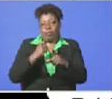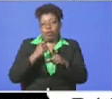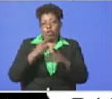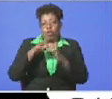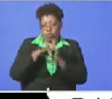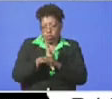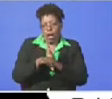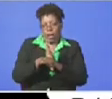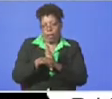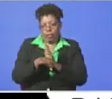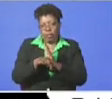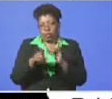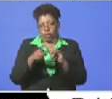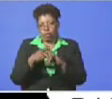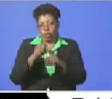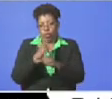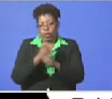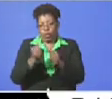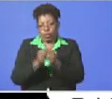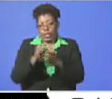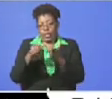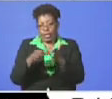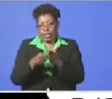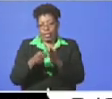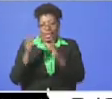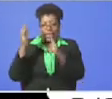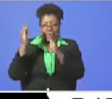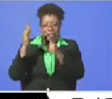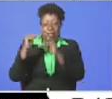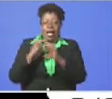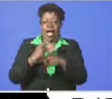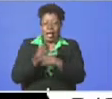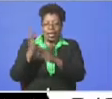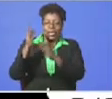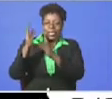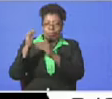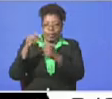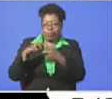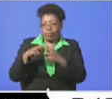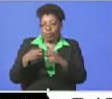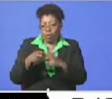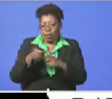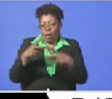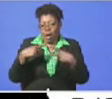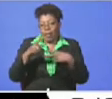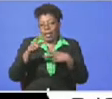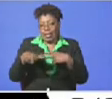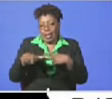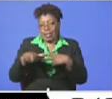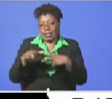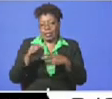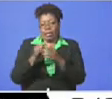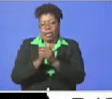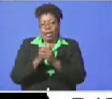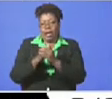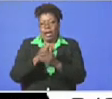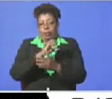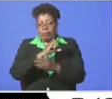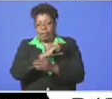deal with this unexpected issue. All right? And so you had less officers to